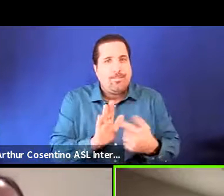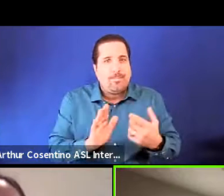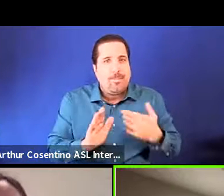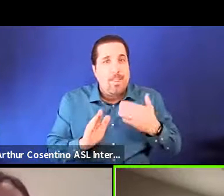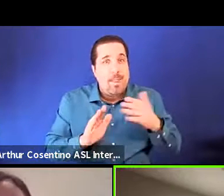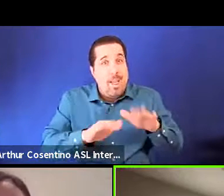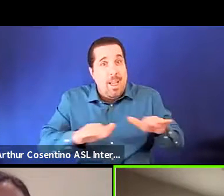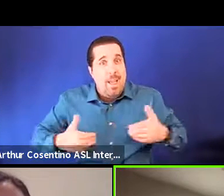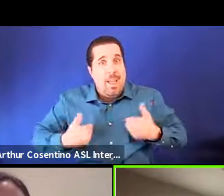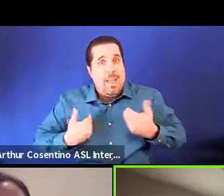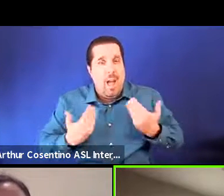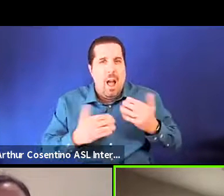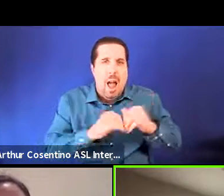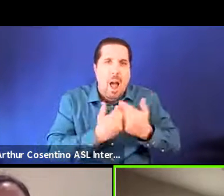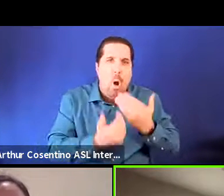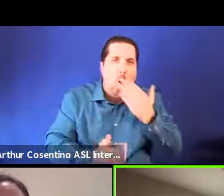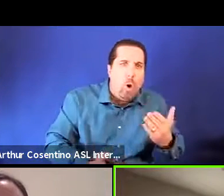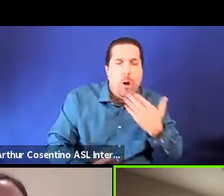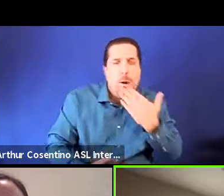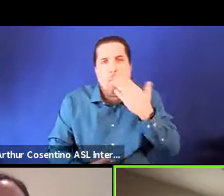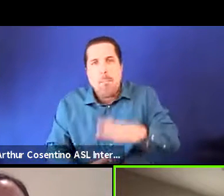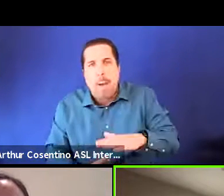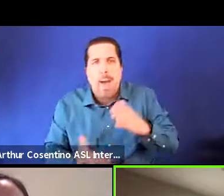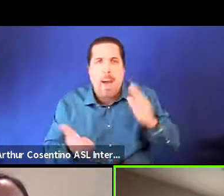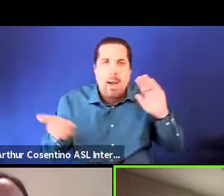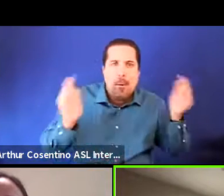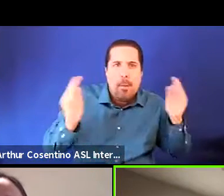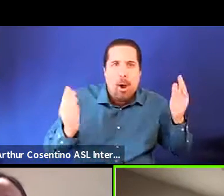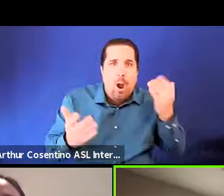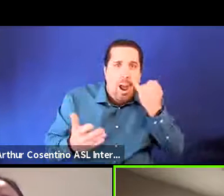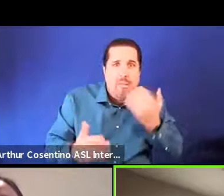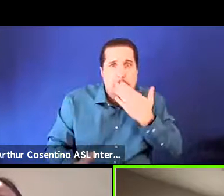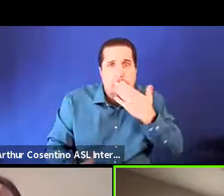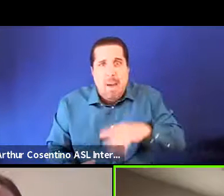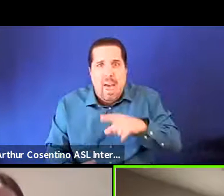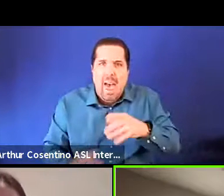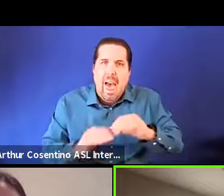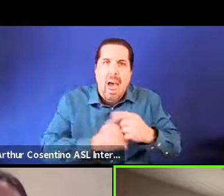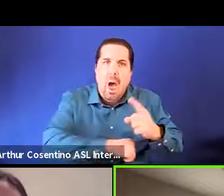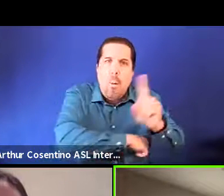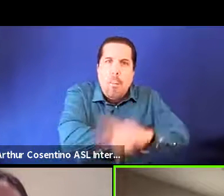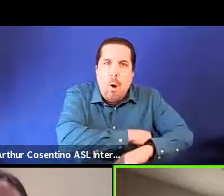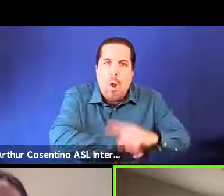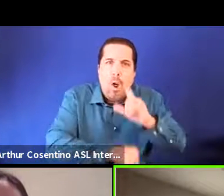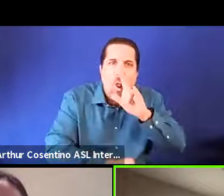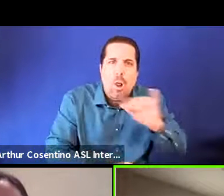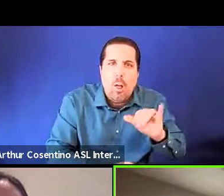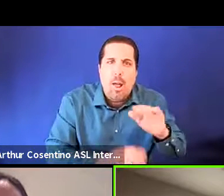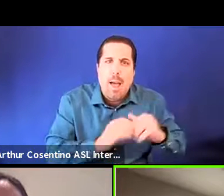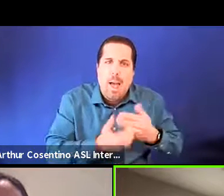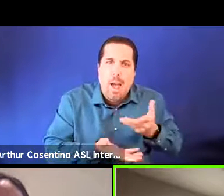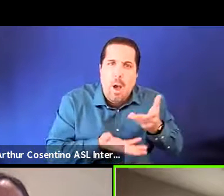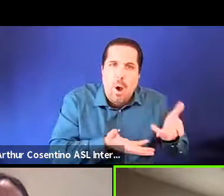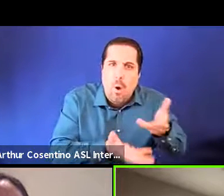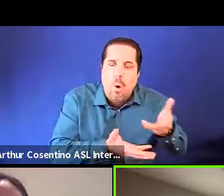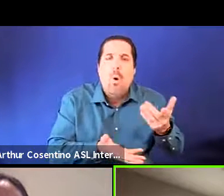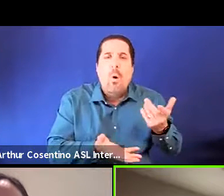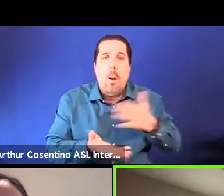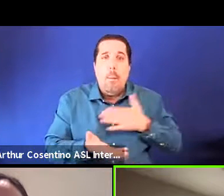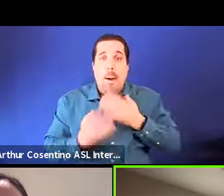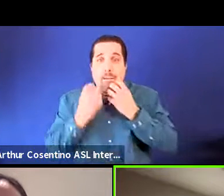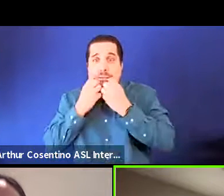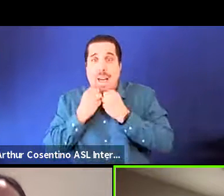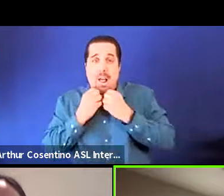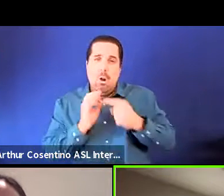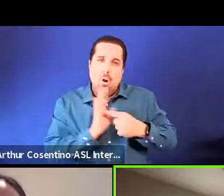and punishment and bad and versus good. And I want to bring intentionality in how I do and how I live my values. So my children really,